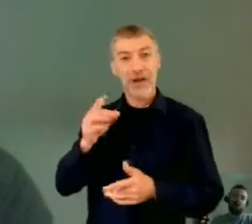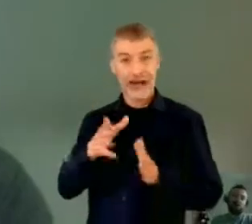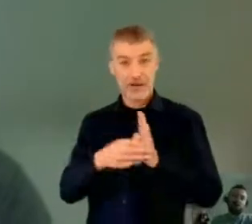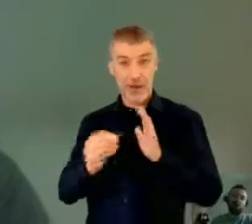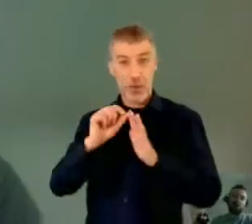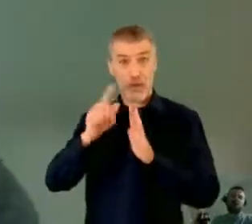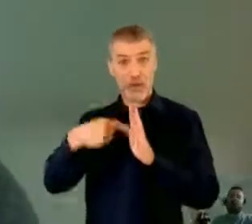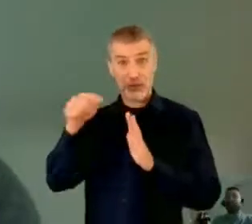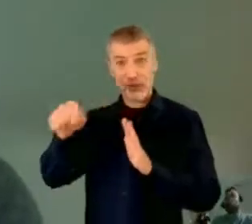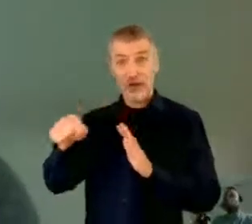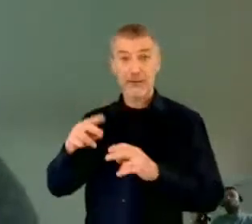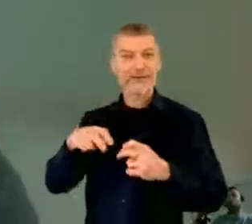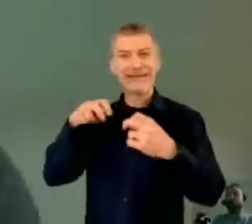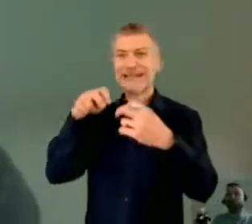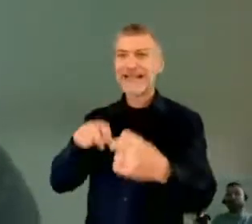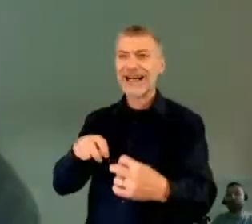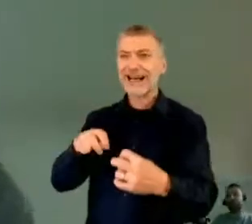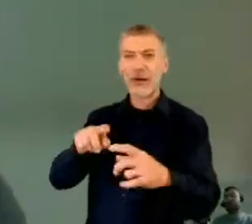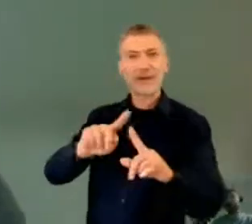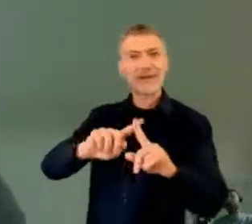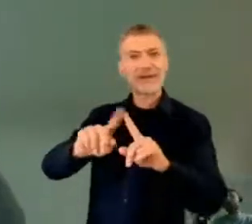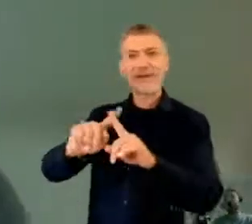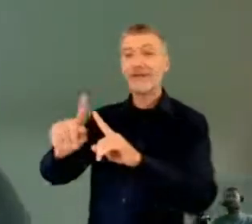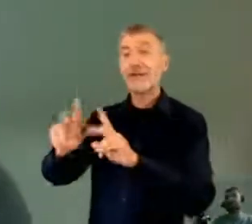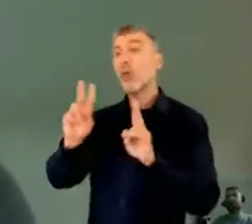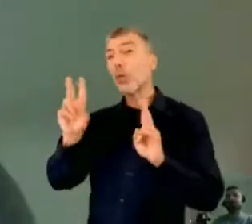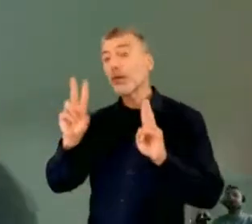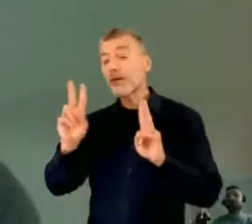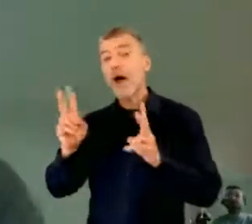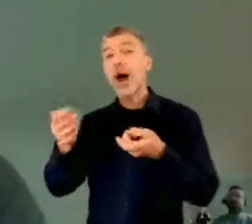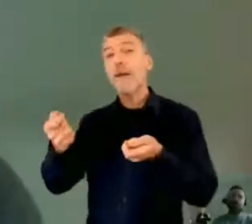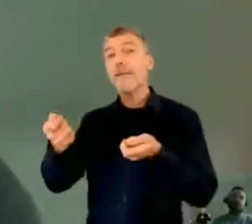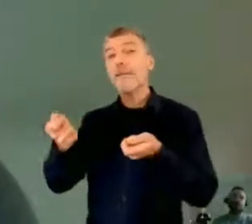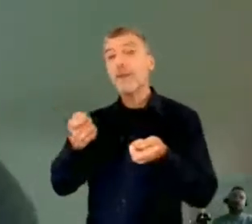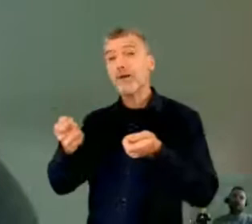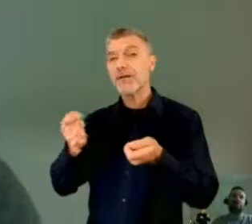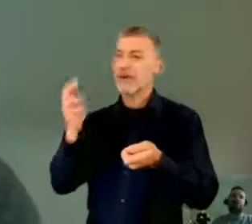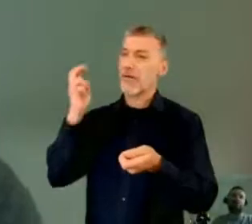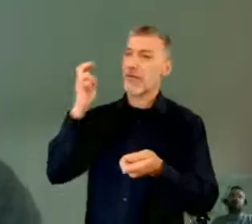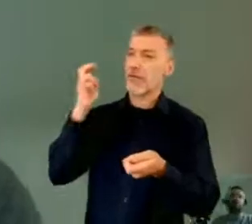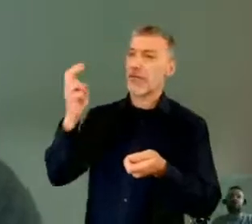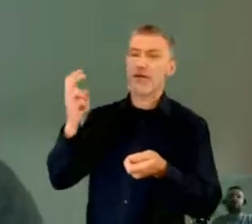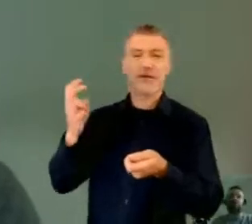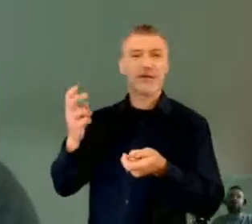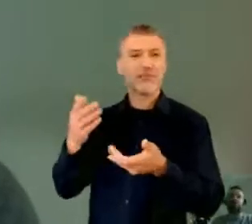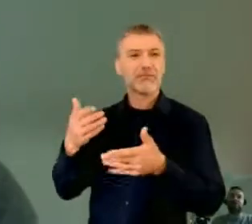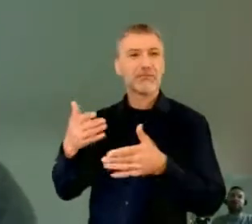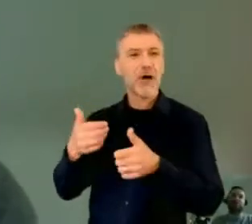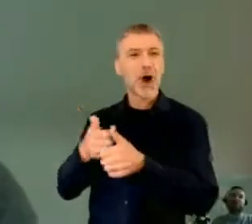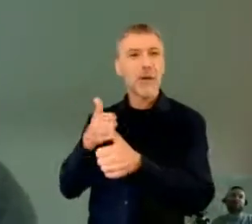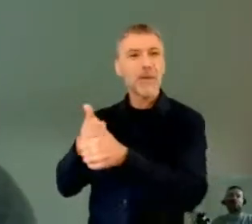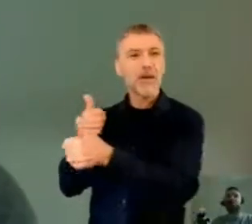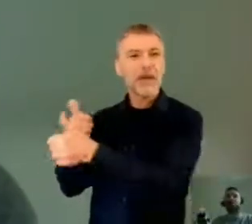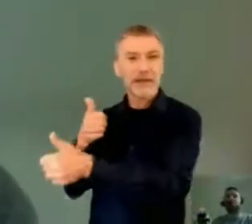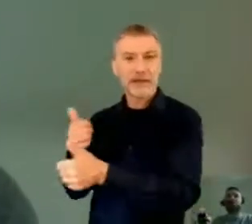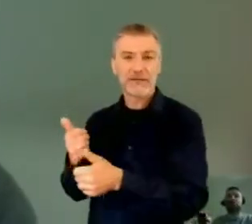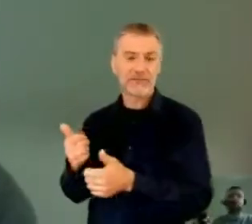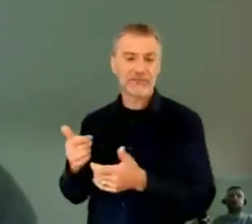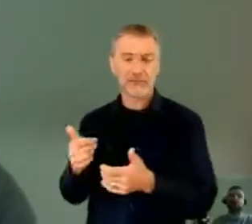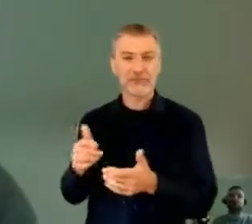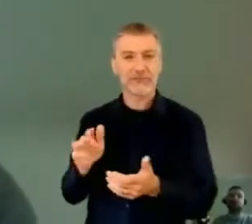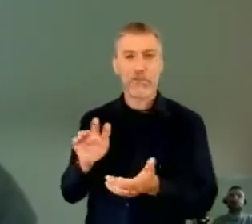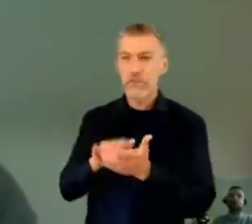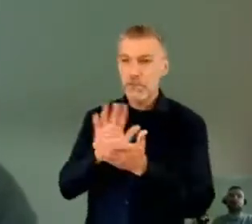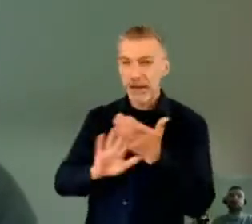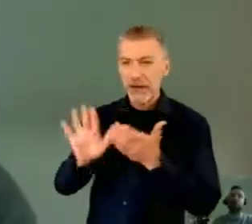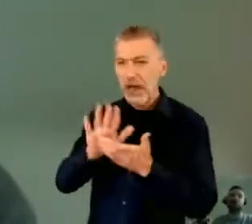with a range of different bus operators in the West Midlands of the country and helped them try to establish the infrastructure that's required